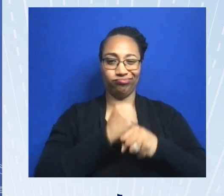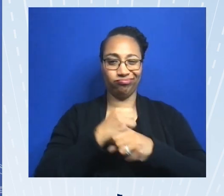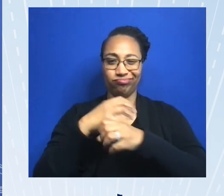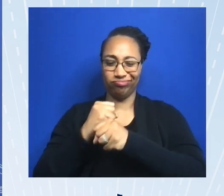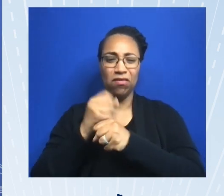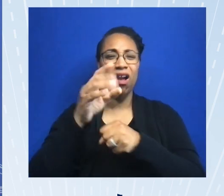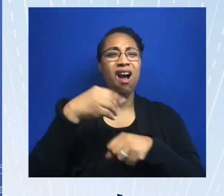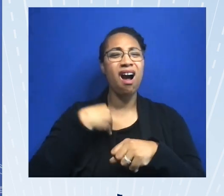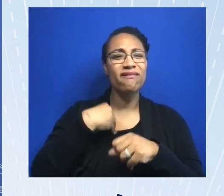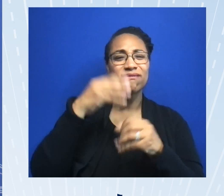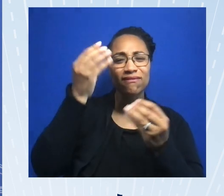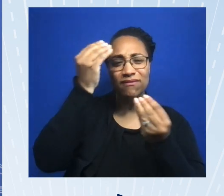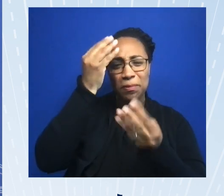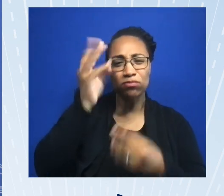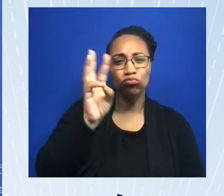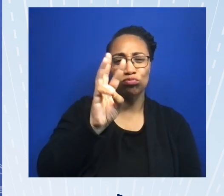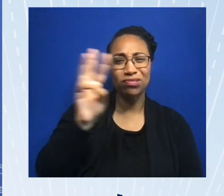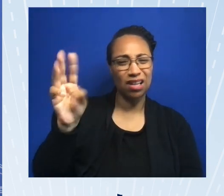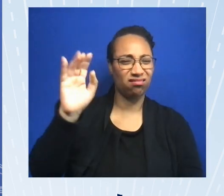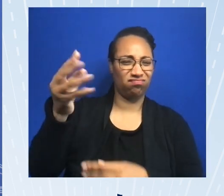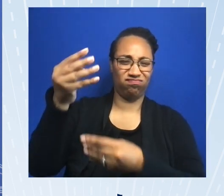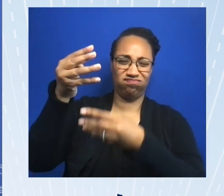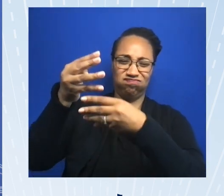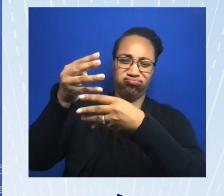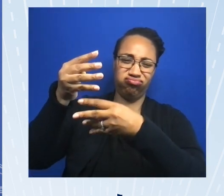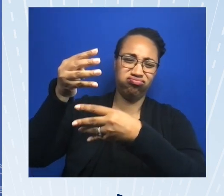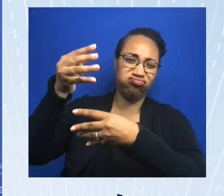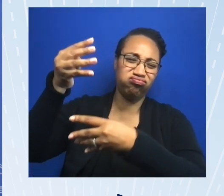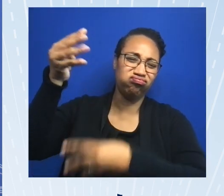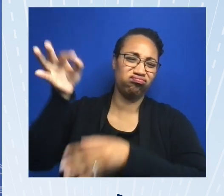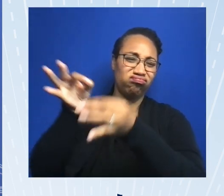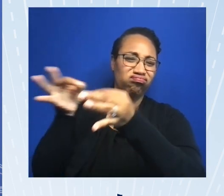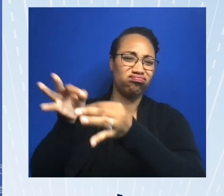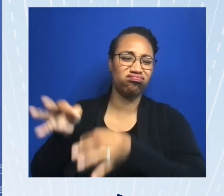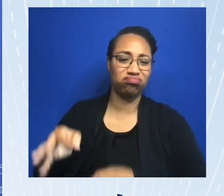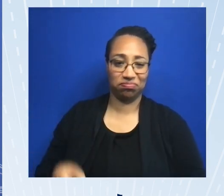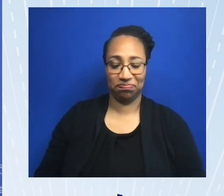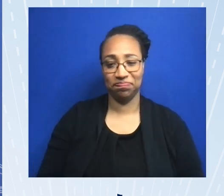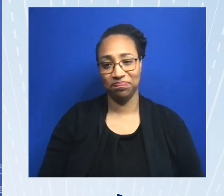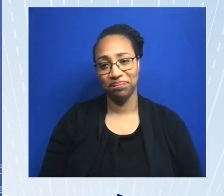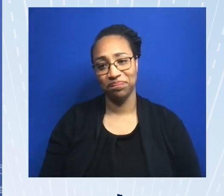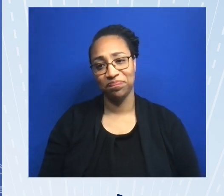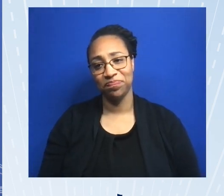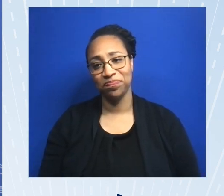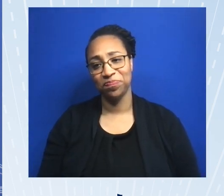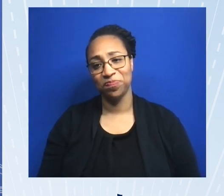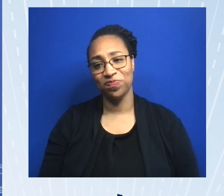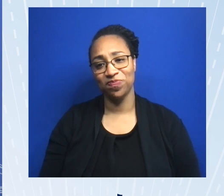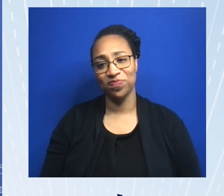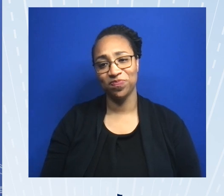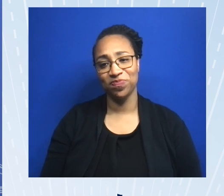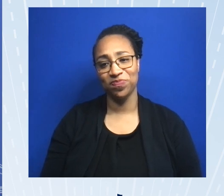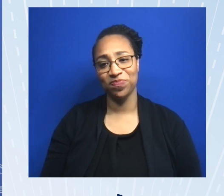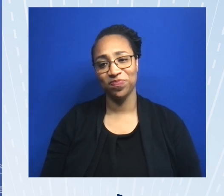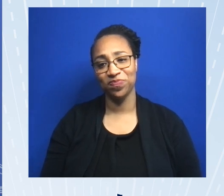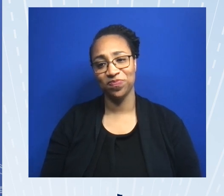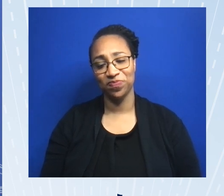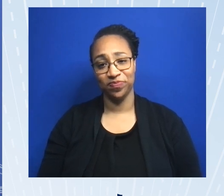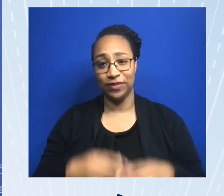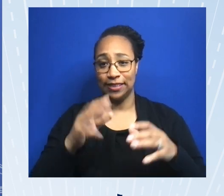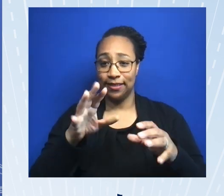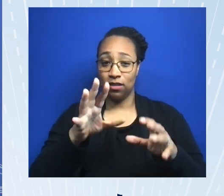In Pillar 2, we focus on an issue that is felt urgently in Jewish communities across the country, the need to restore